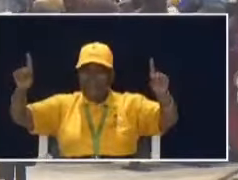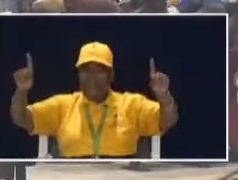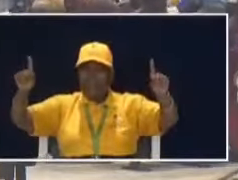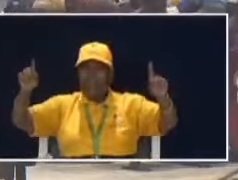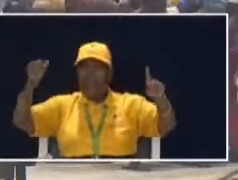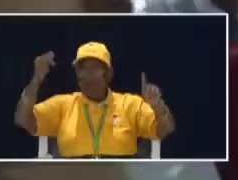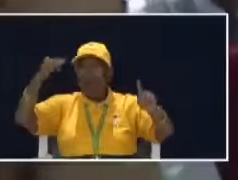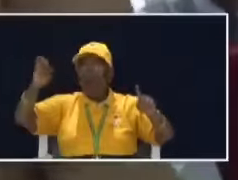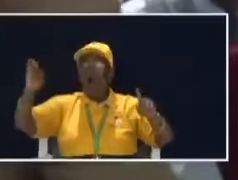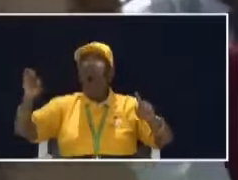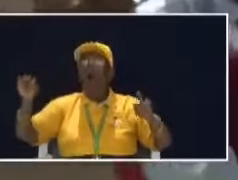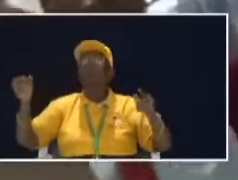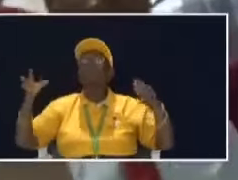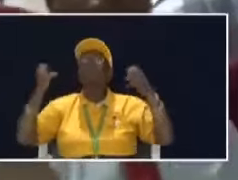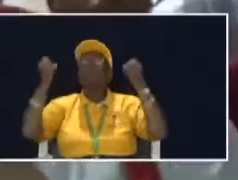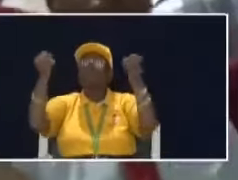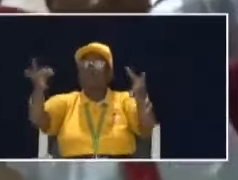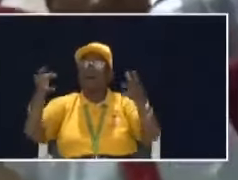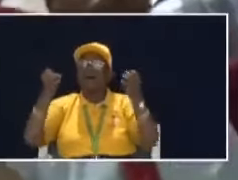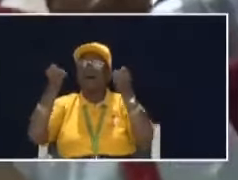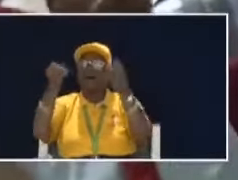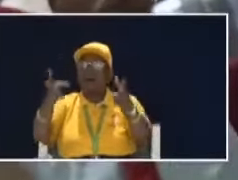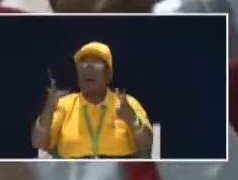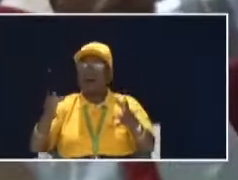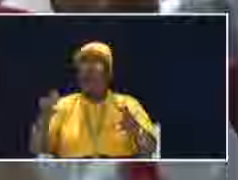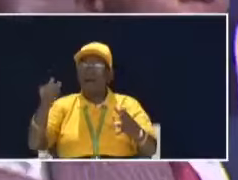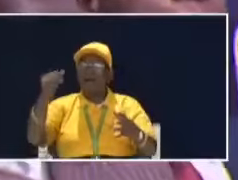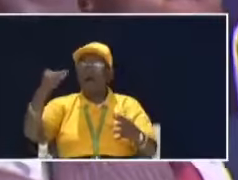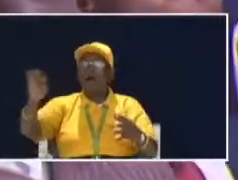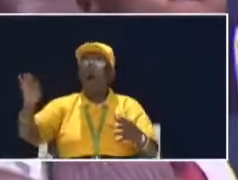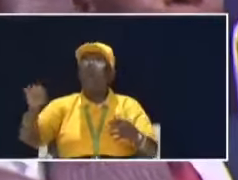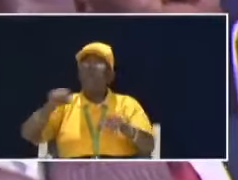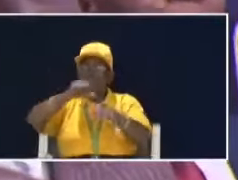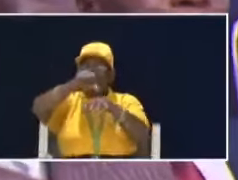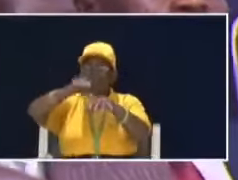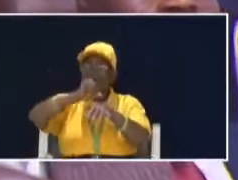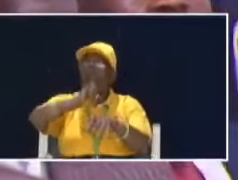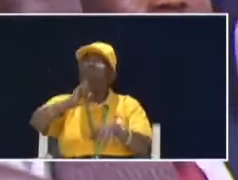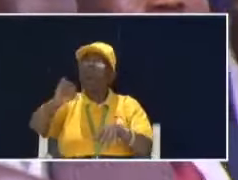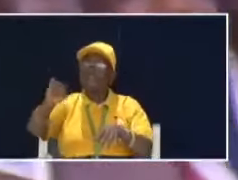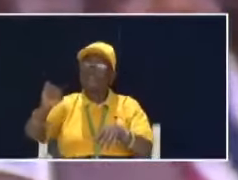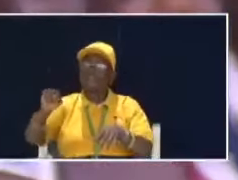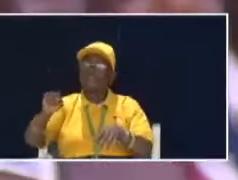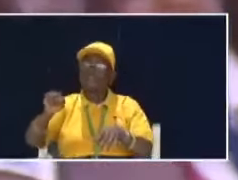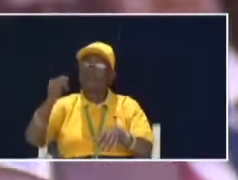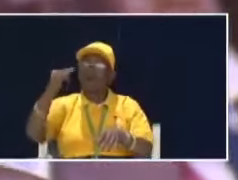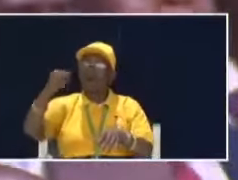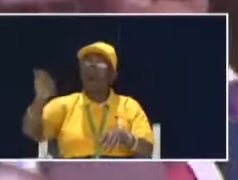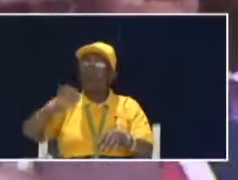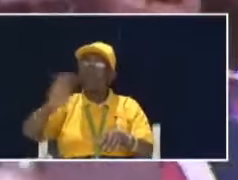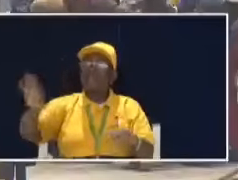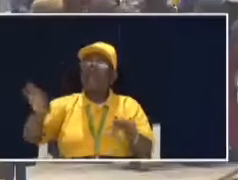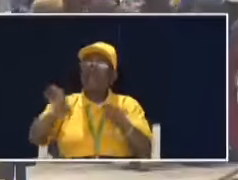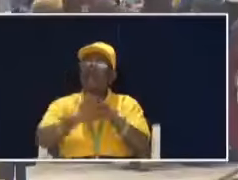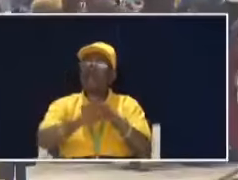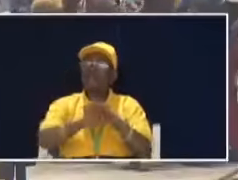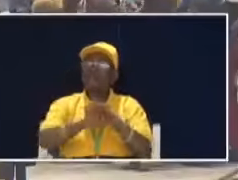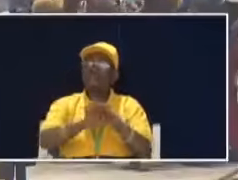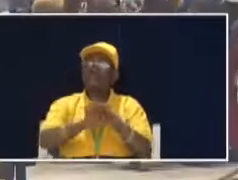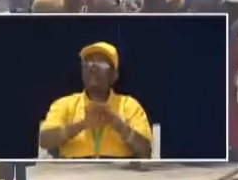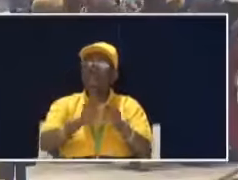of abundance, of anointing, of a closer walk with God.